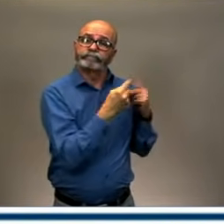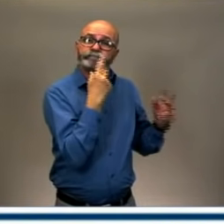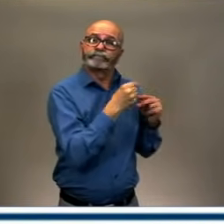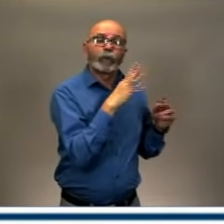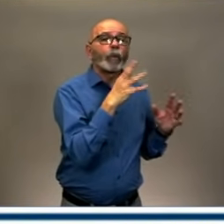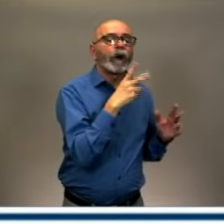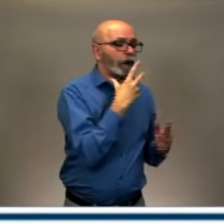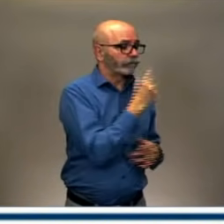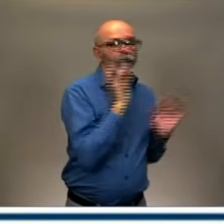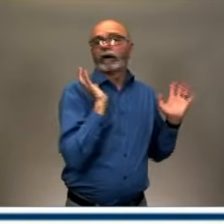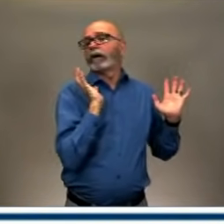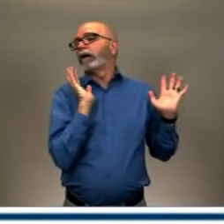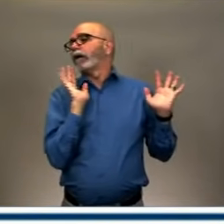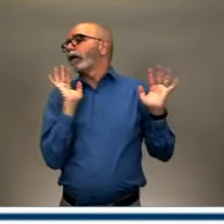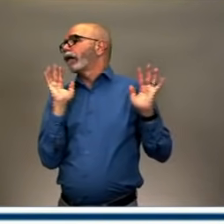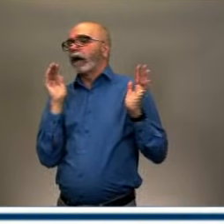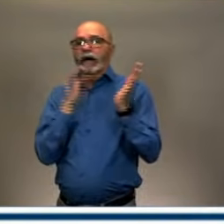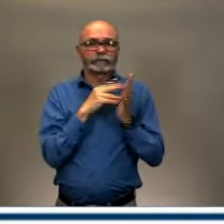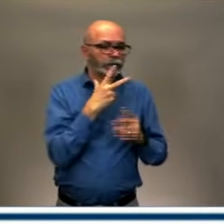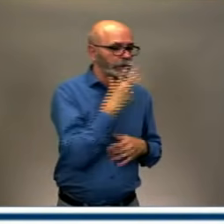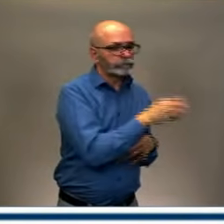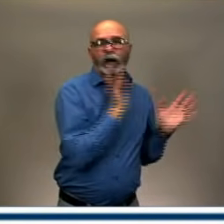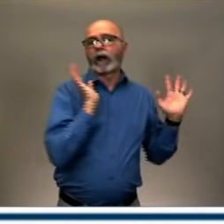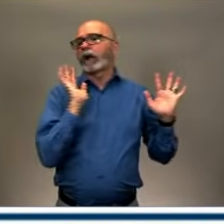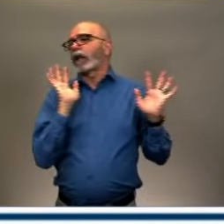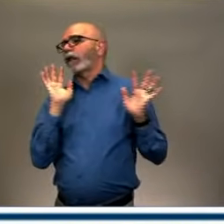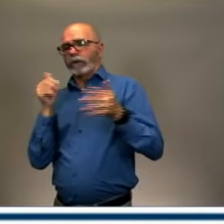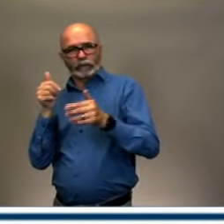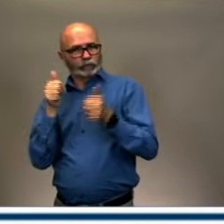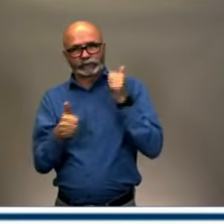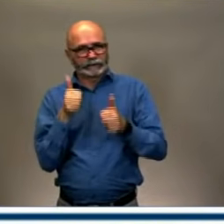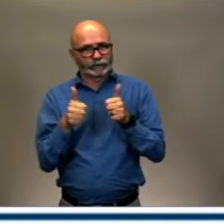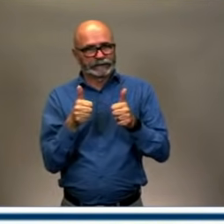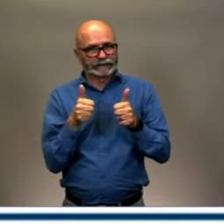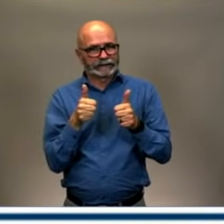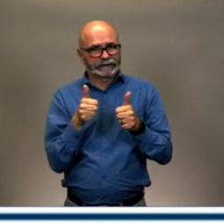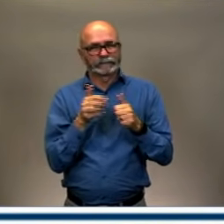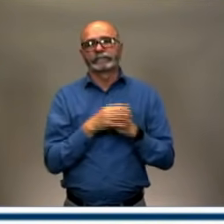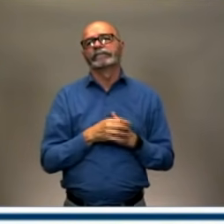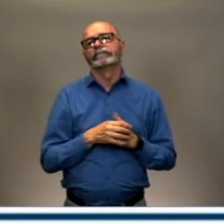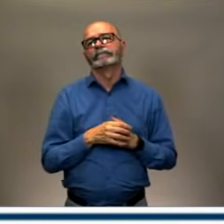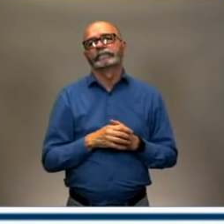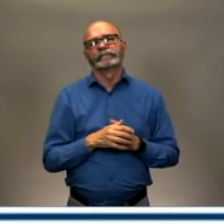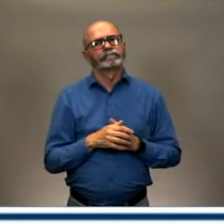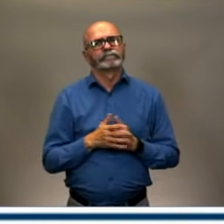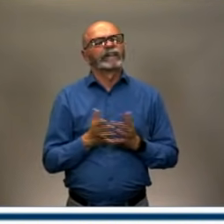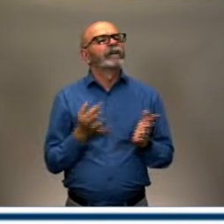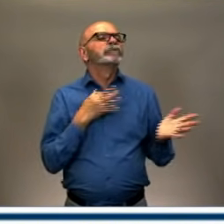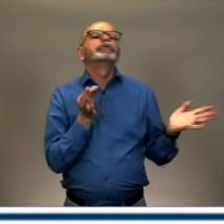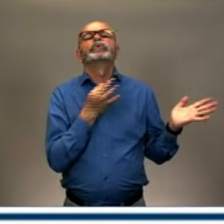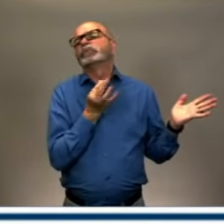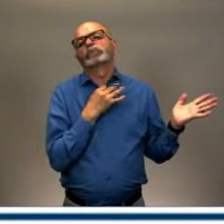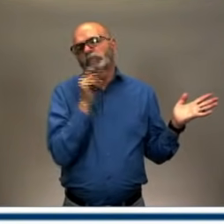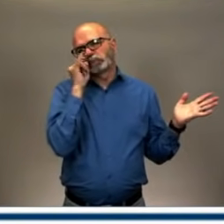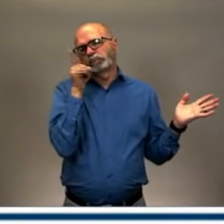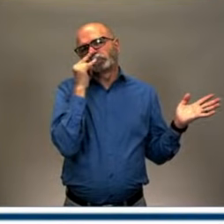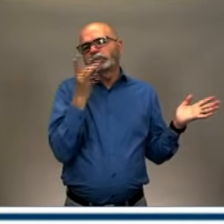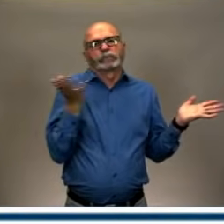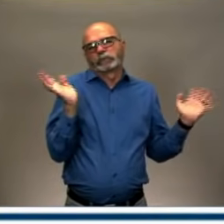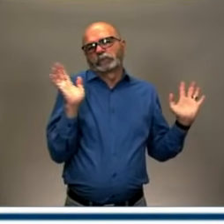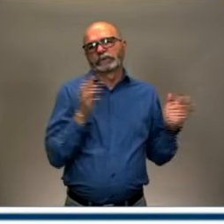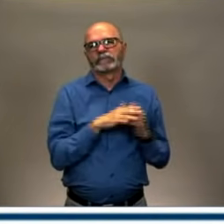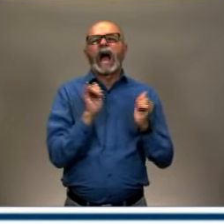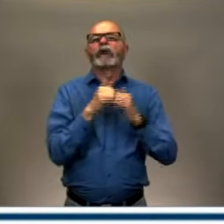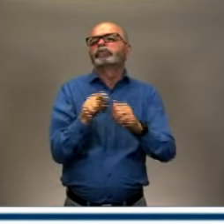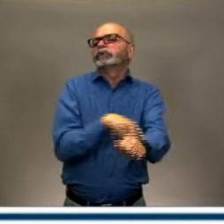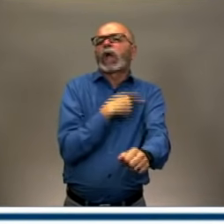each of the vaccination events in the schedule? I just wanted to see how long the